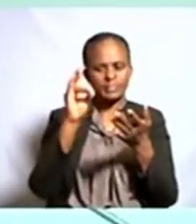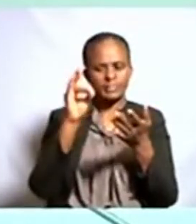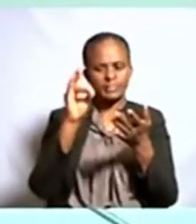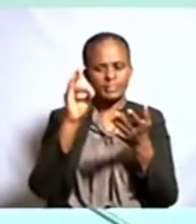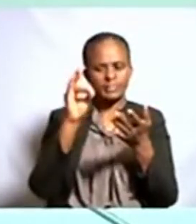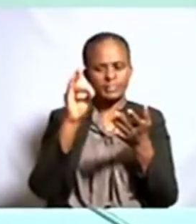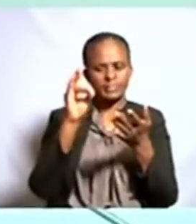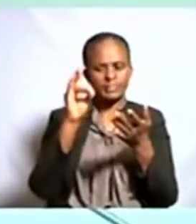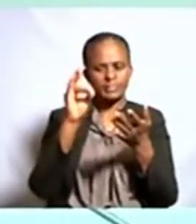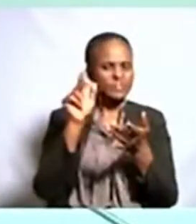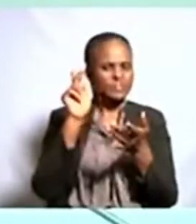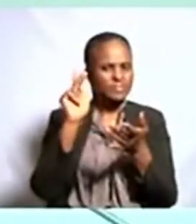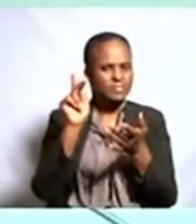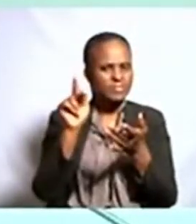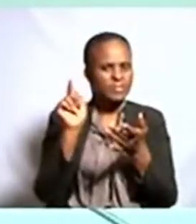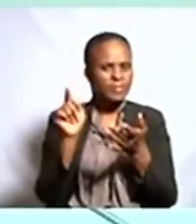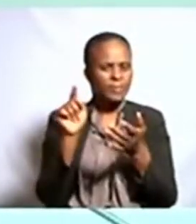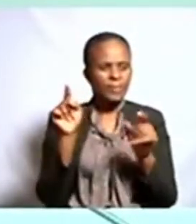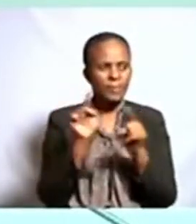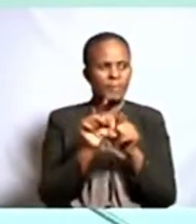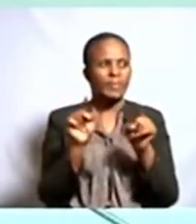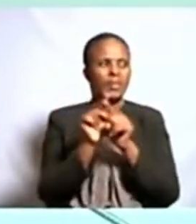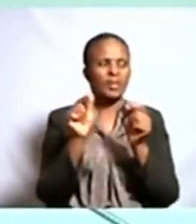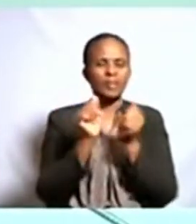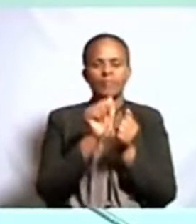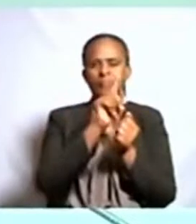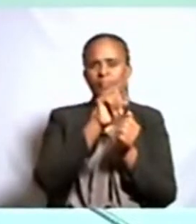2,477,330 kwacha, equivalent to